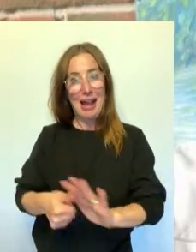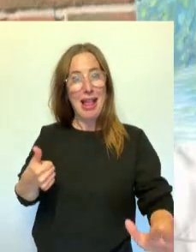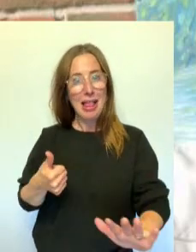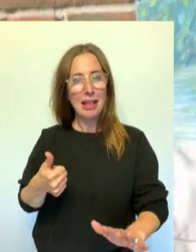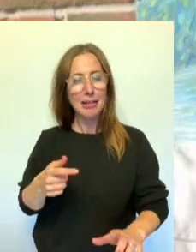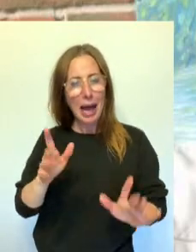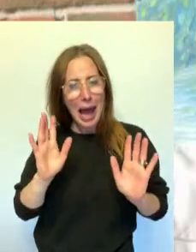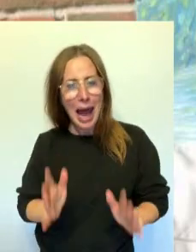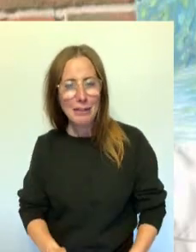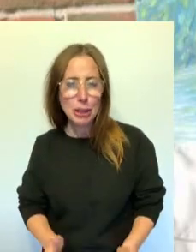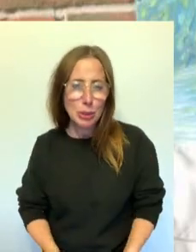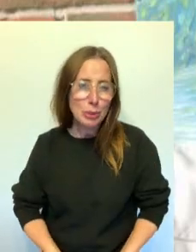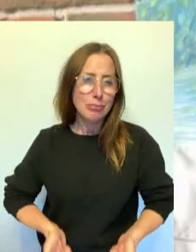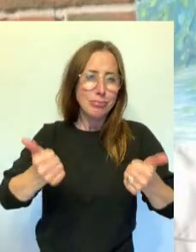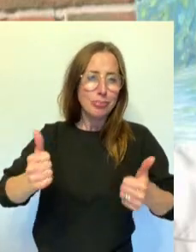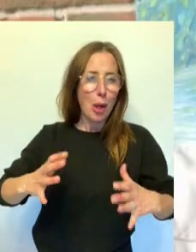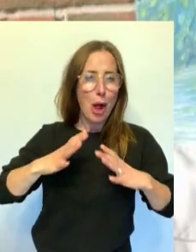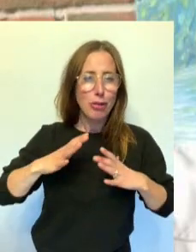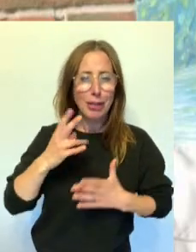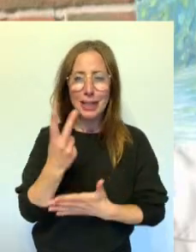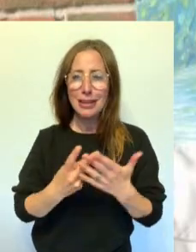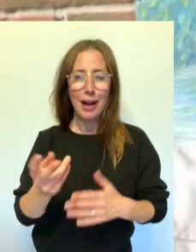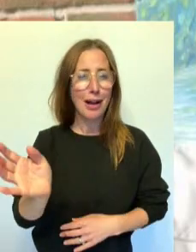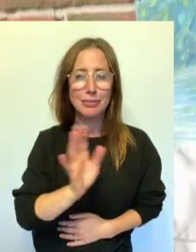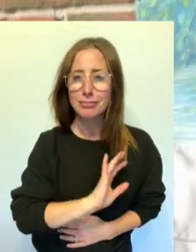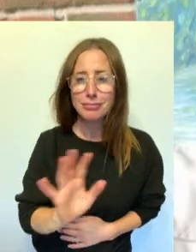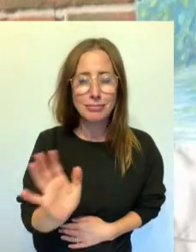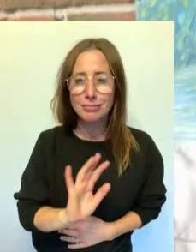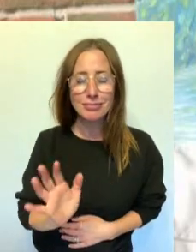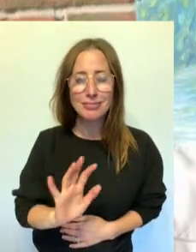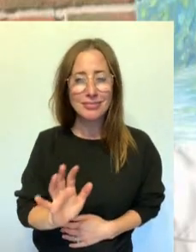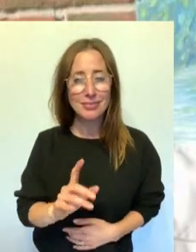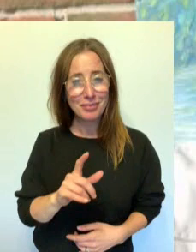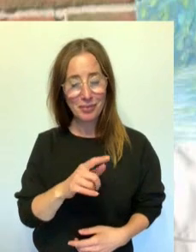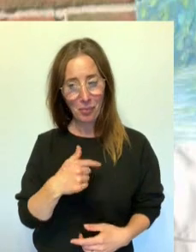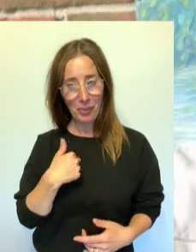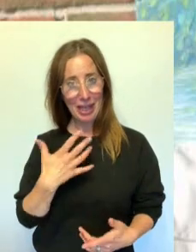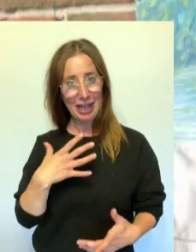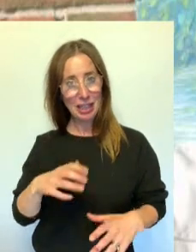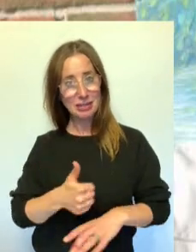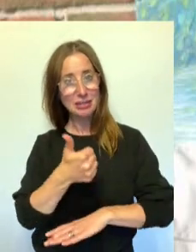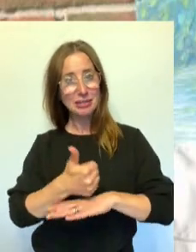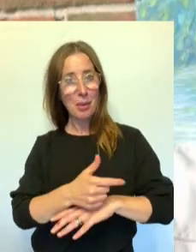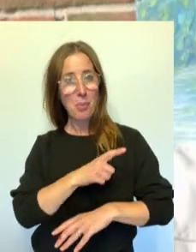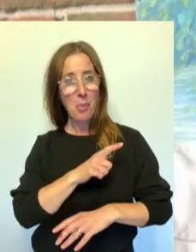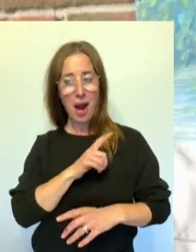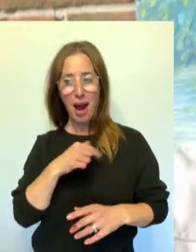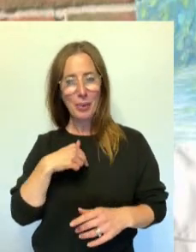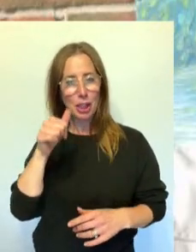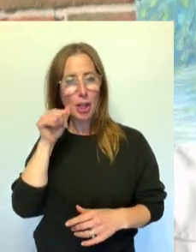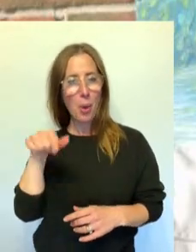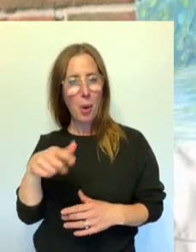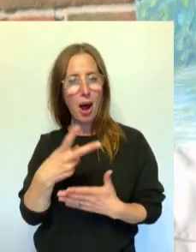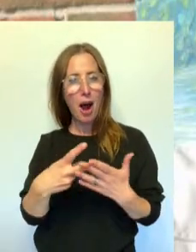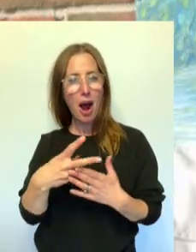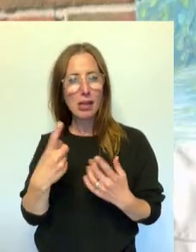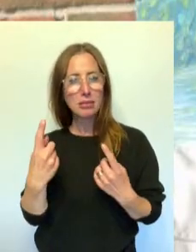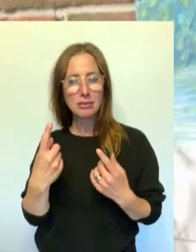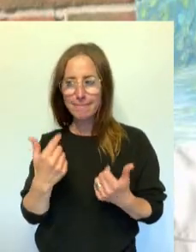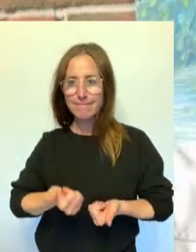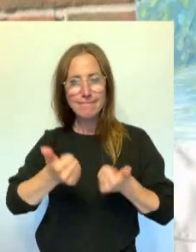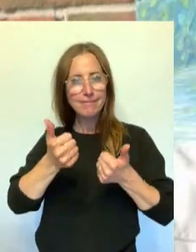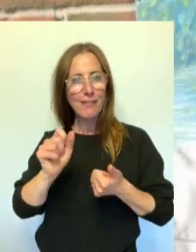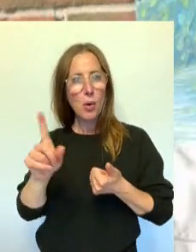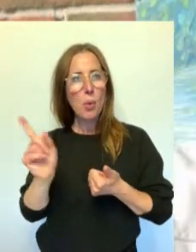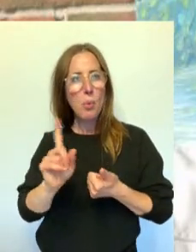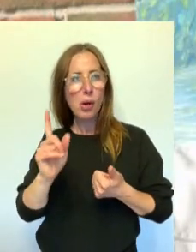involved. Art has just been proven to be so good for mental well-being, for improving so many areas of health as